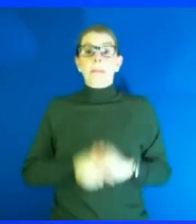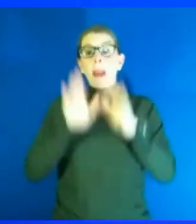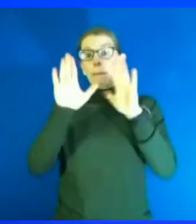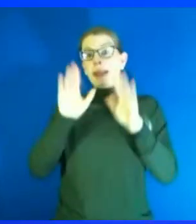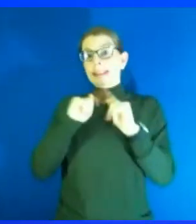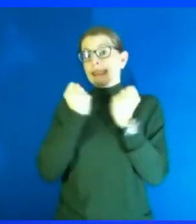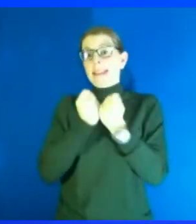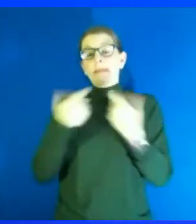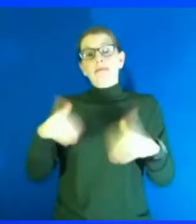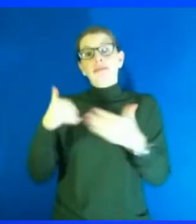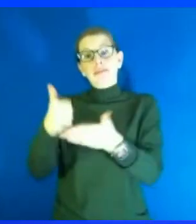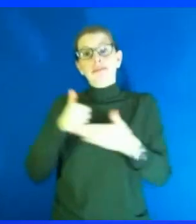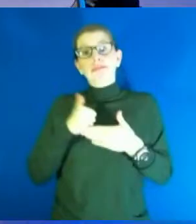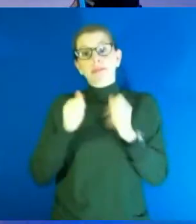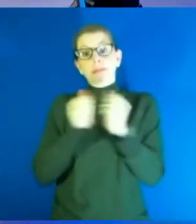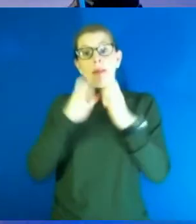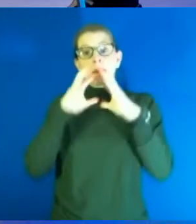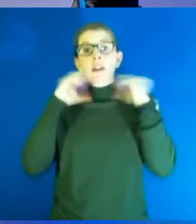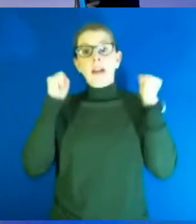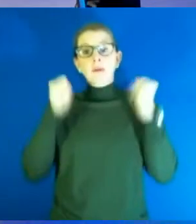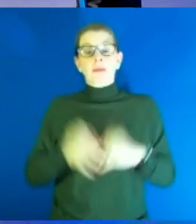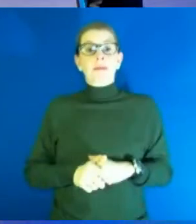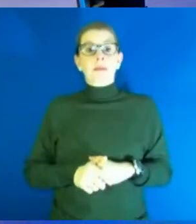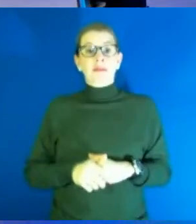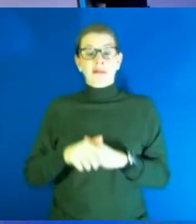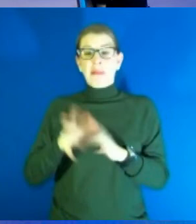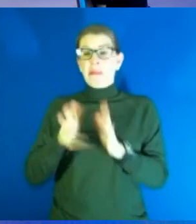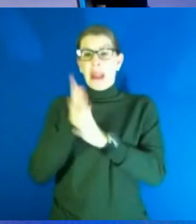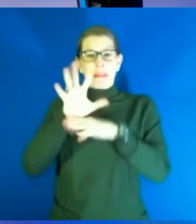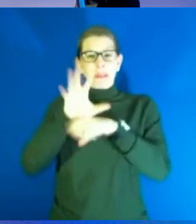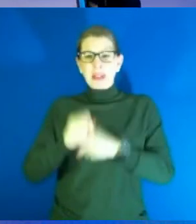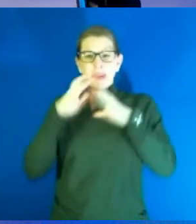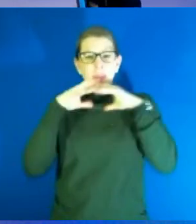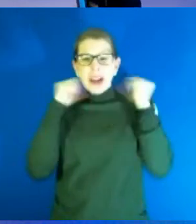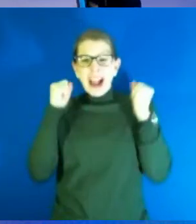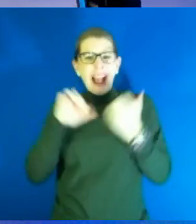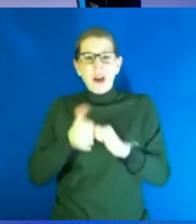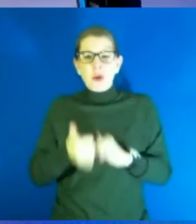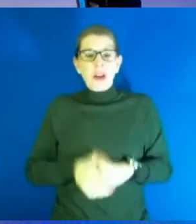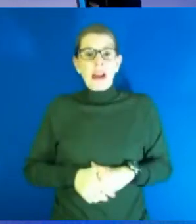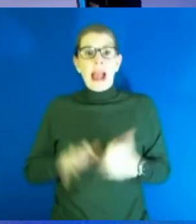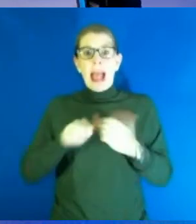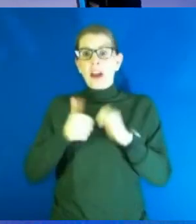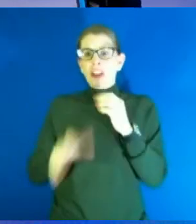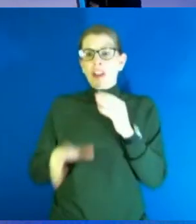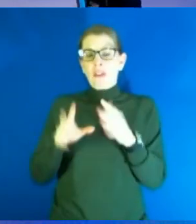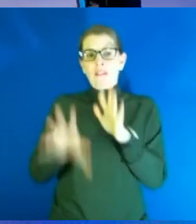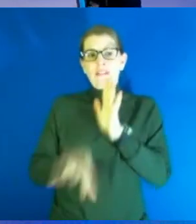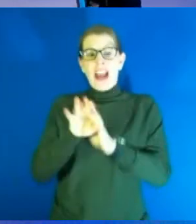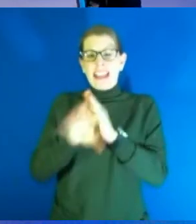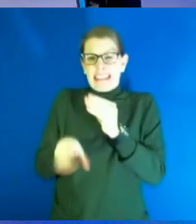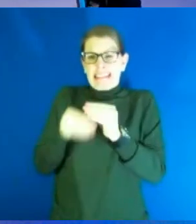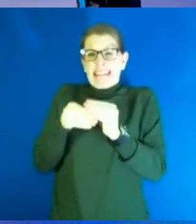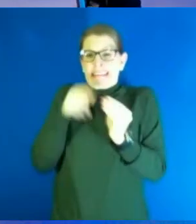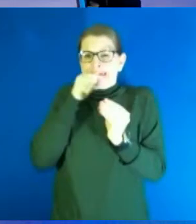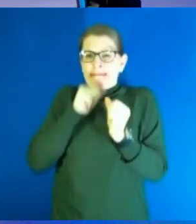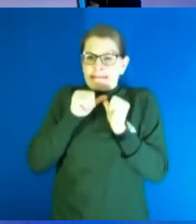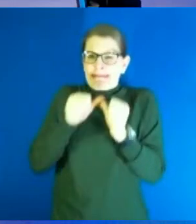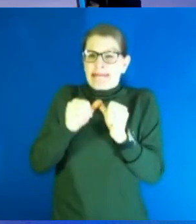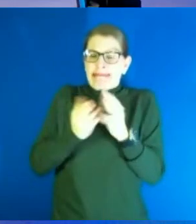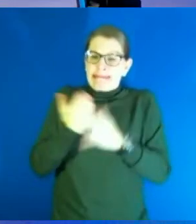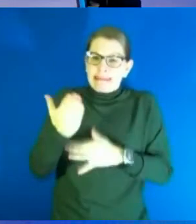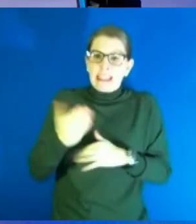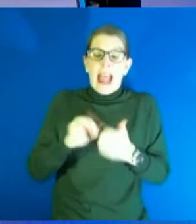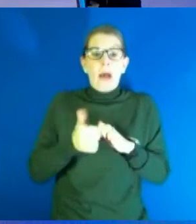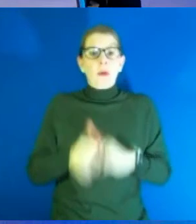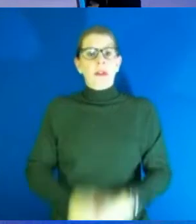helping with the burnout. Do you ever get used to burnout? How do you find that extra bit to just push a little bit harder and a little bit more? And I